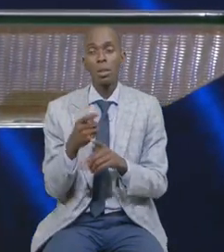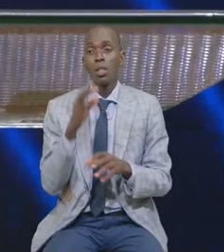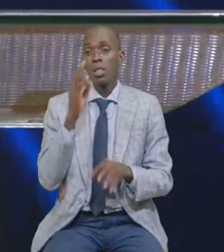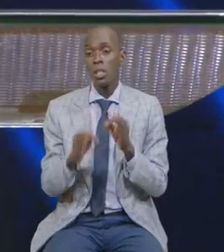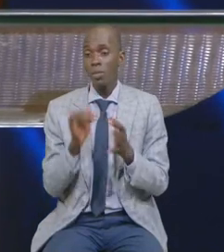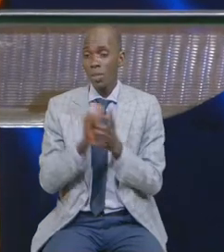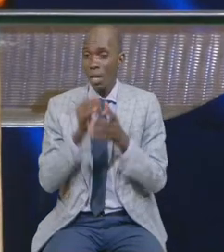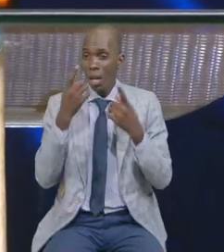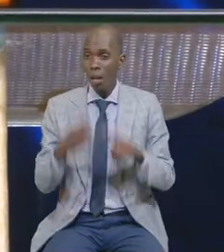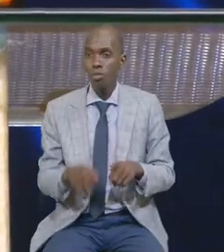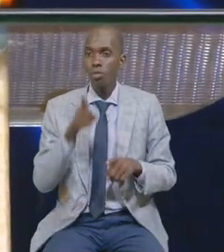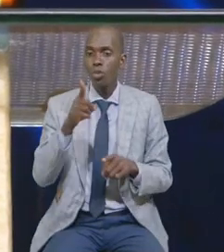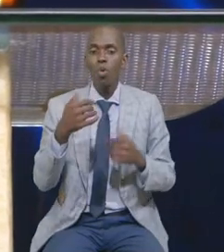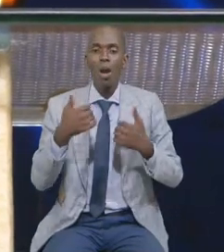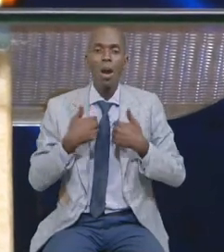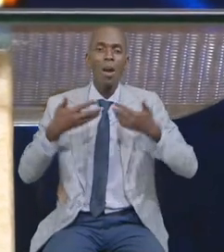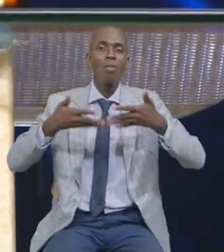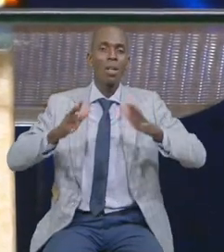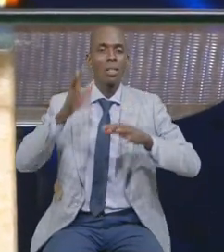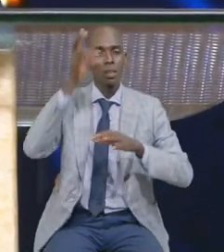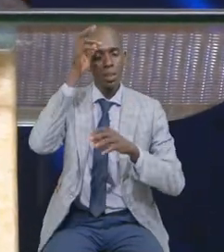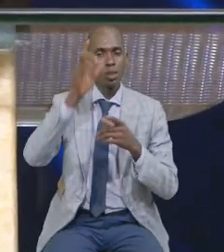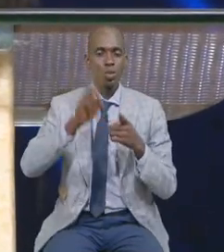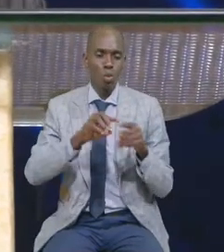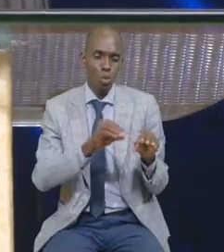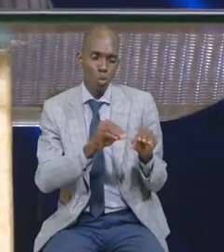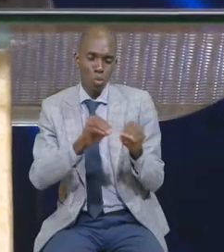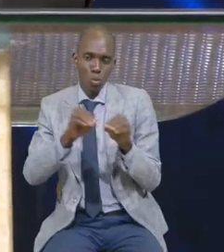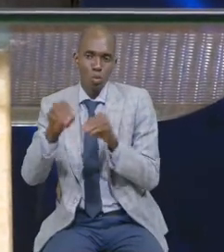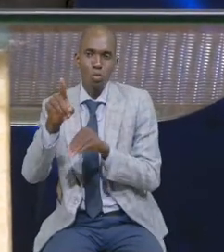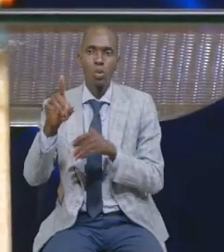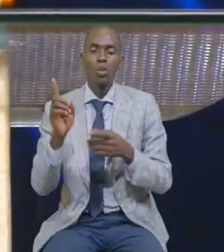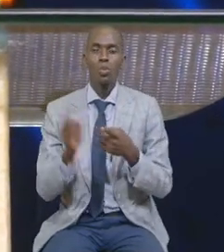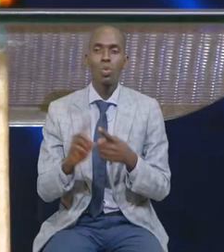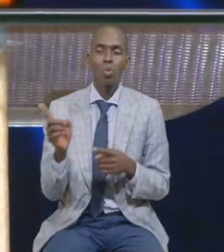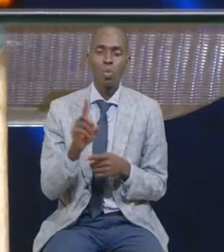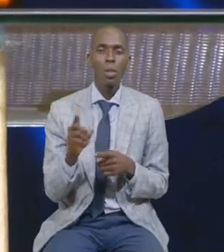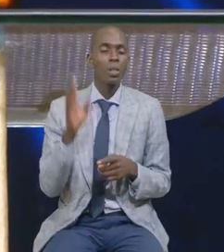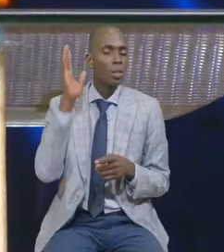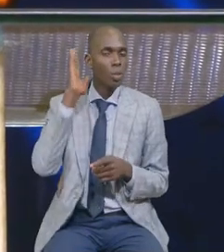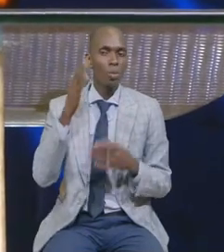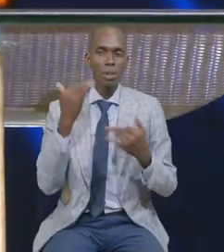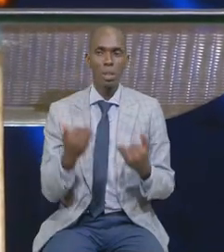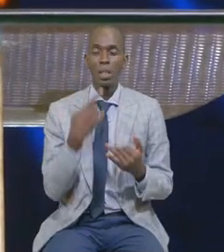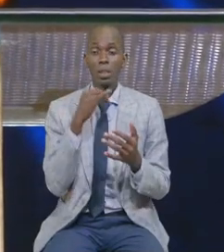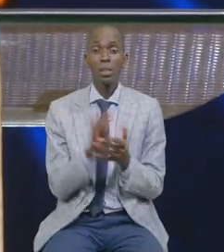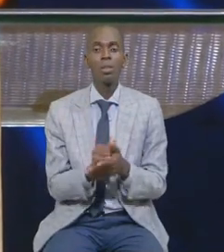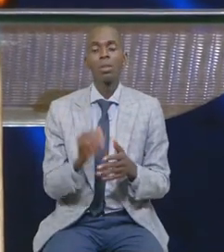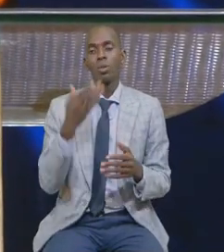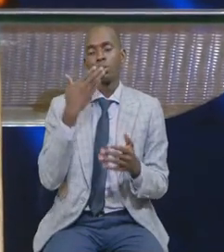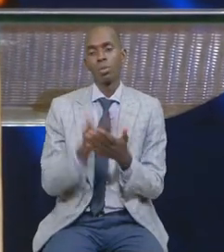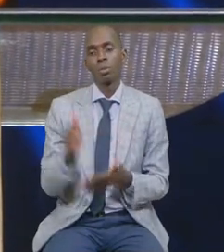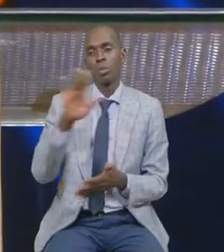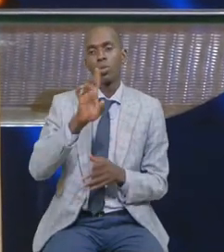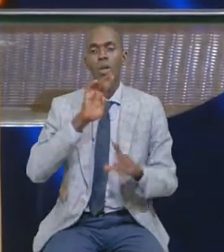have allowed Satan to drive you to the point you personally choose, okay, you are going to hell. Instead